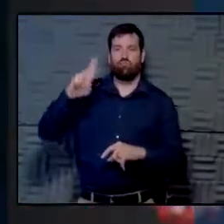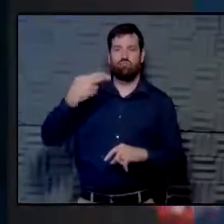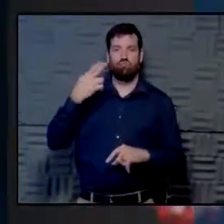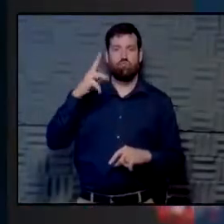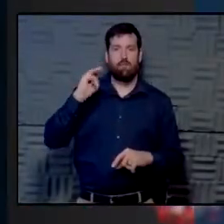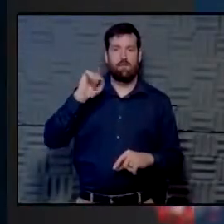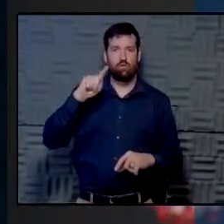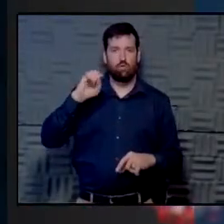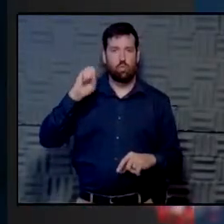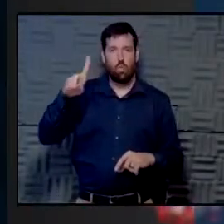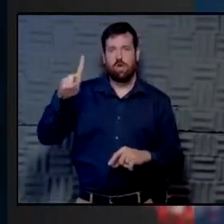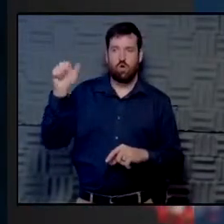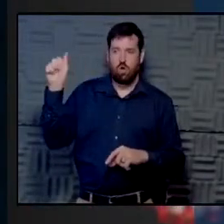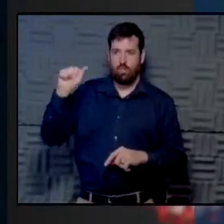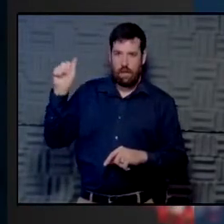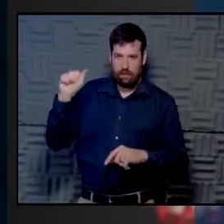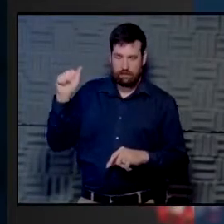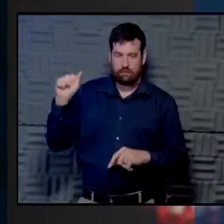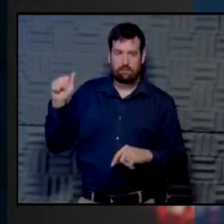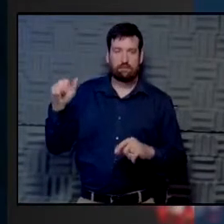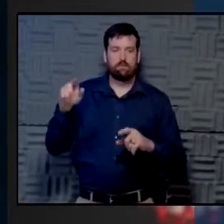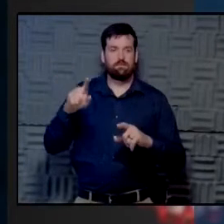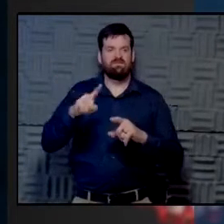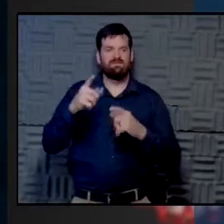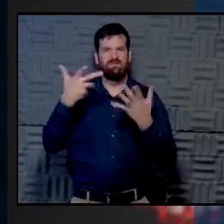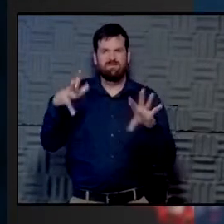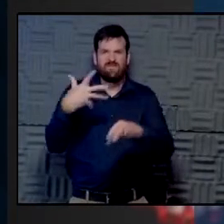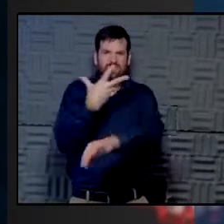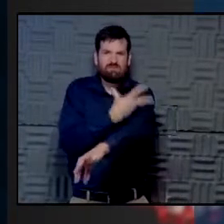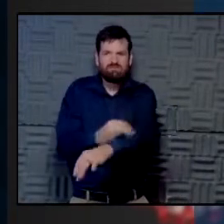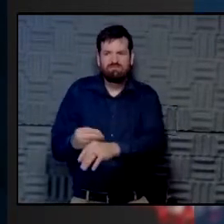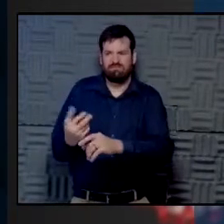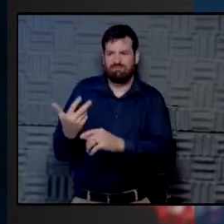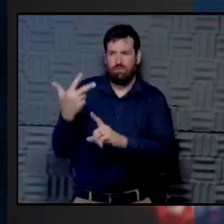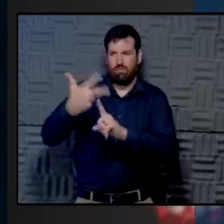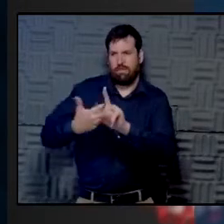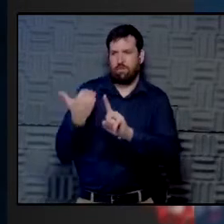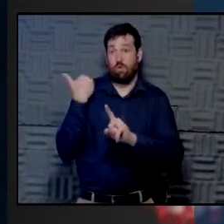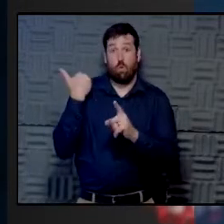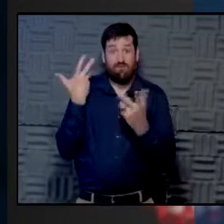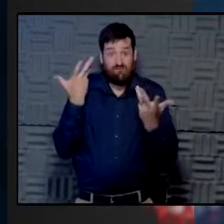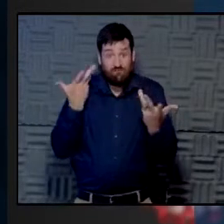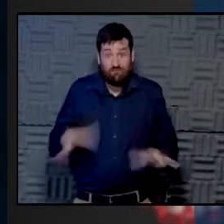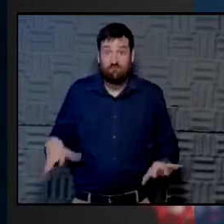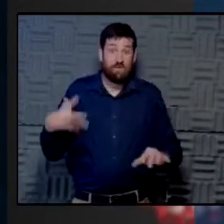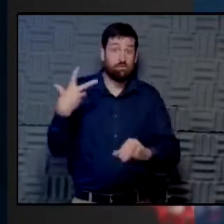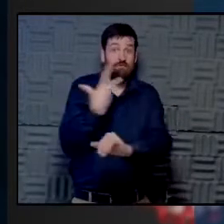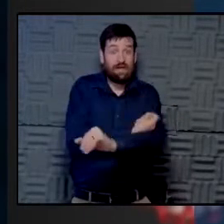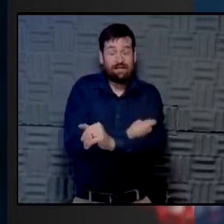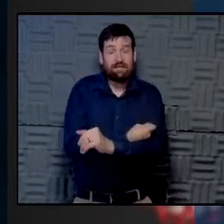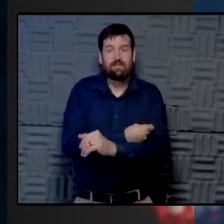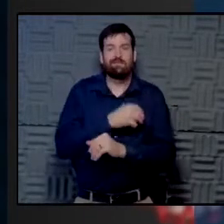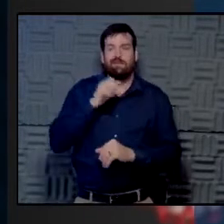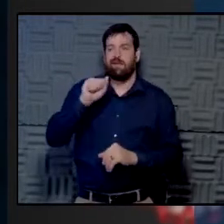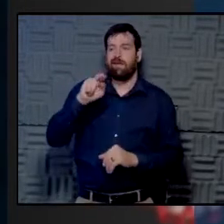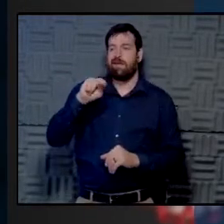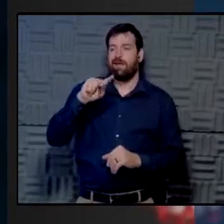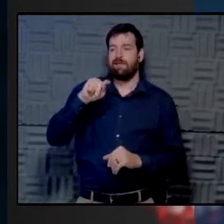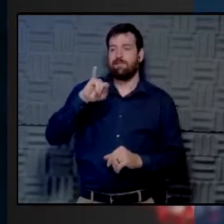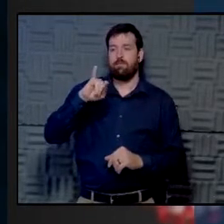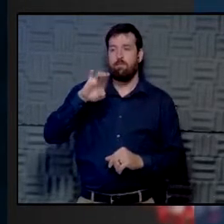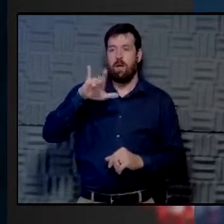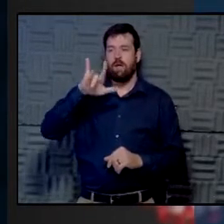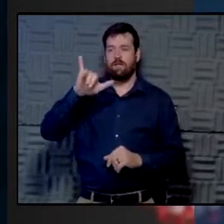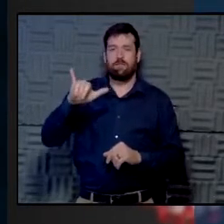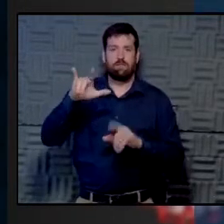Her serology test for COVID-19 antibodies taken 3 months ago after being fully vaccinated came back negative. Does